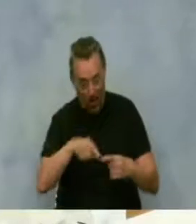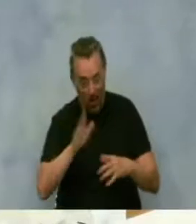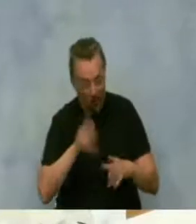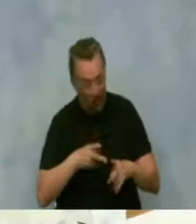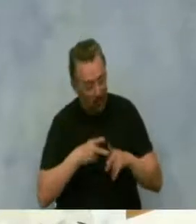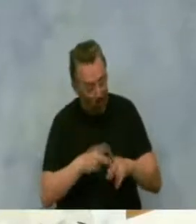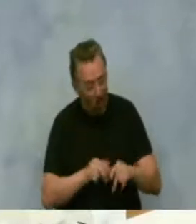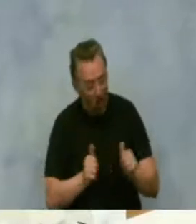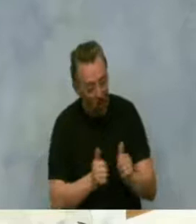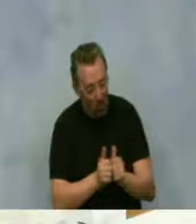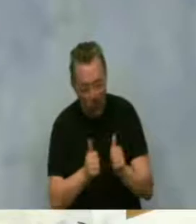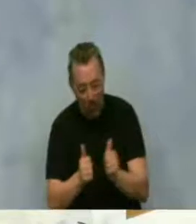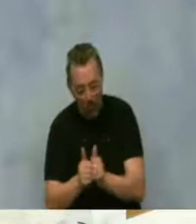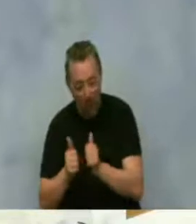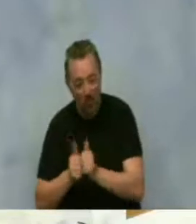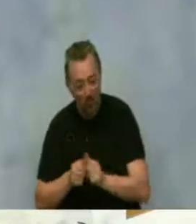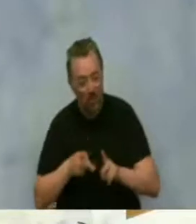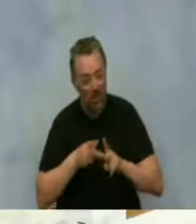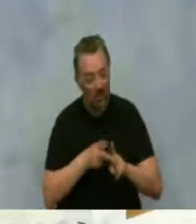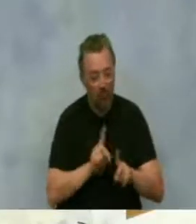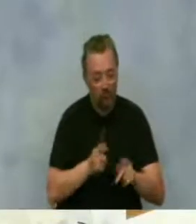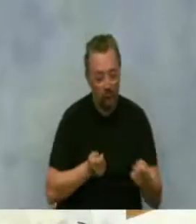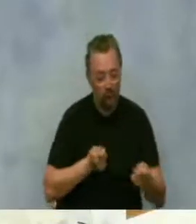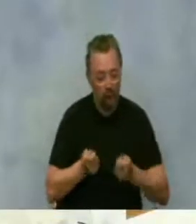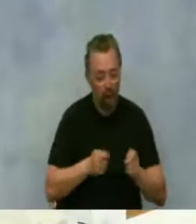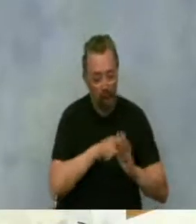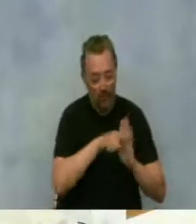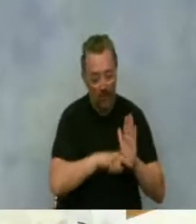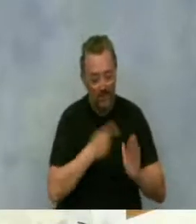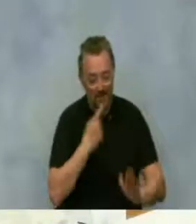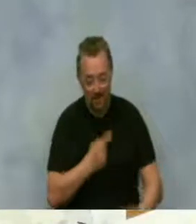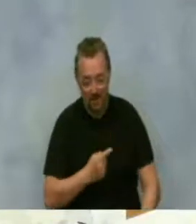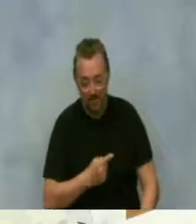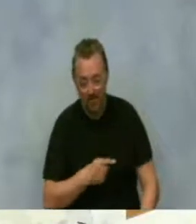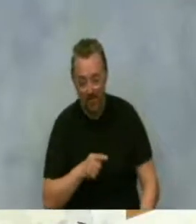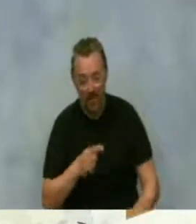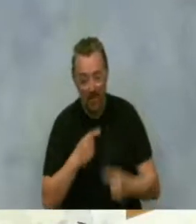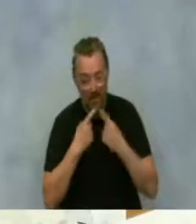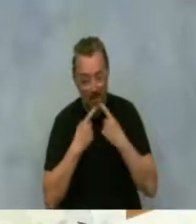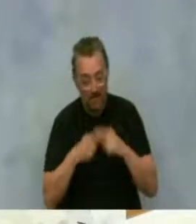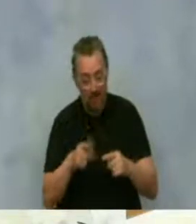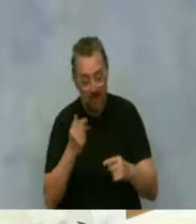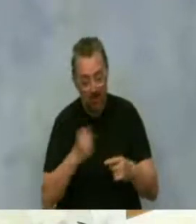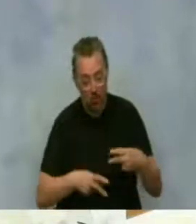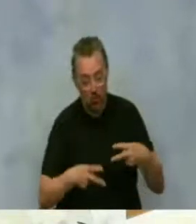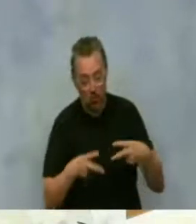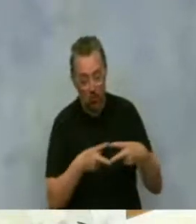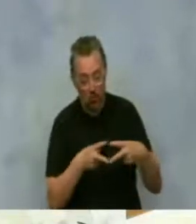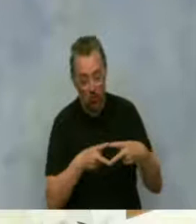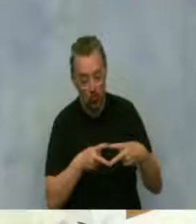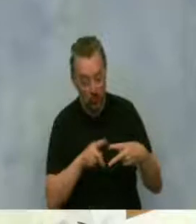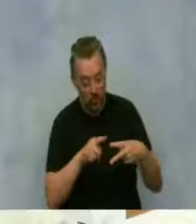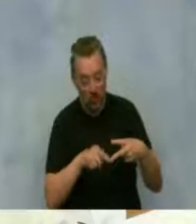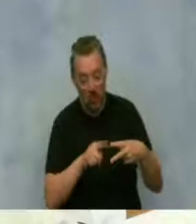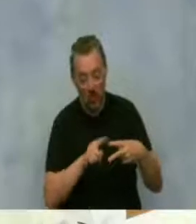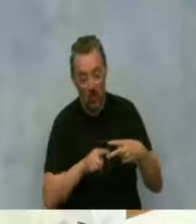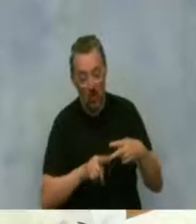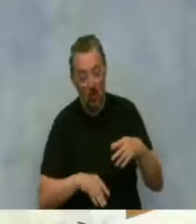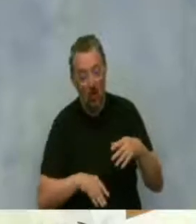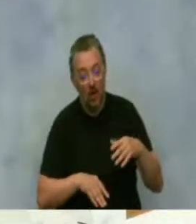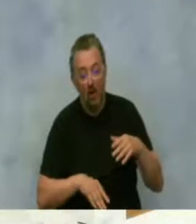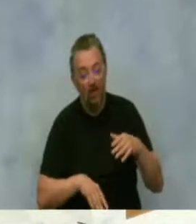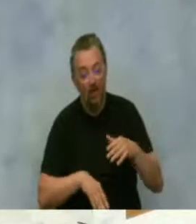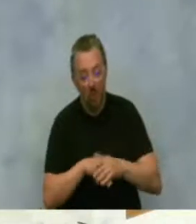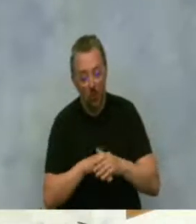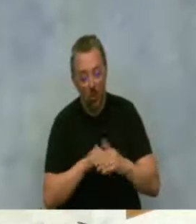with regulatory requirements. In this year's statement, there are 2 areas noted where full compliance has not been met due to